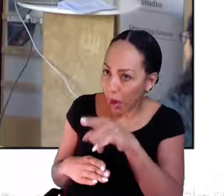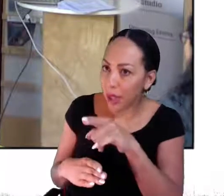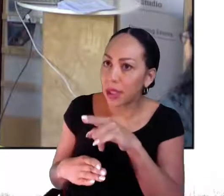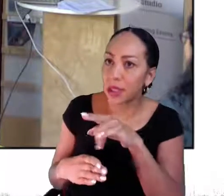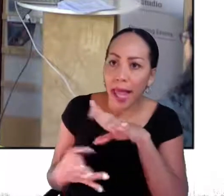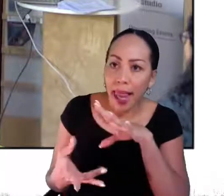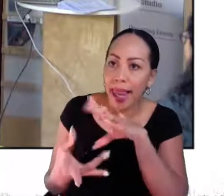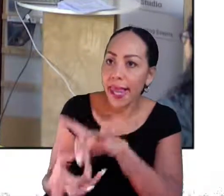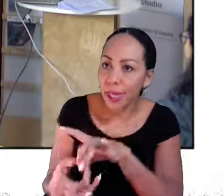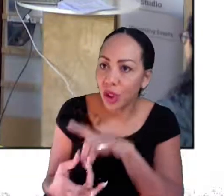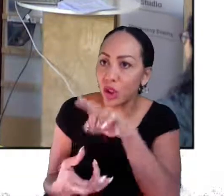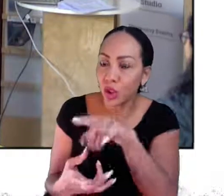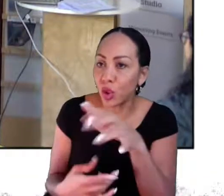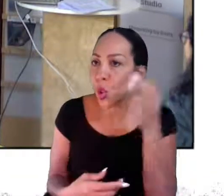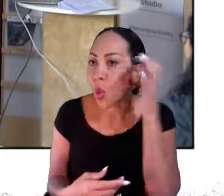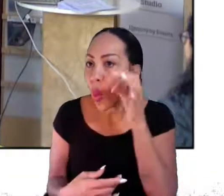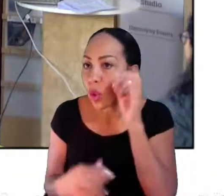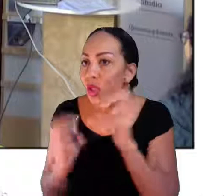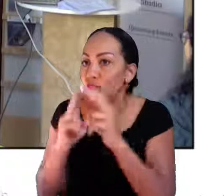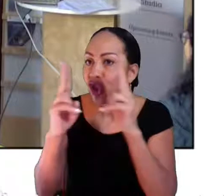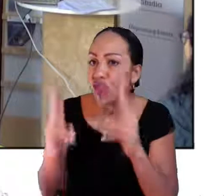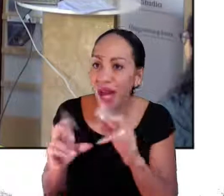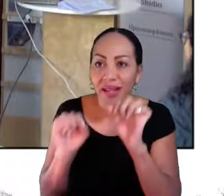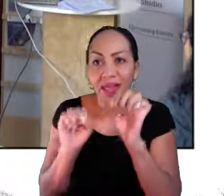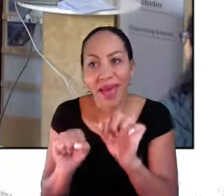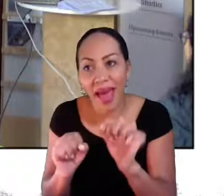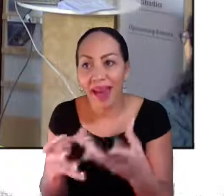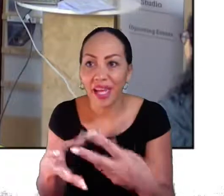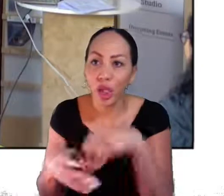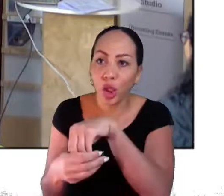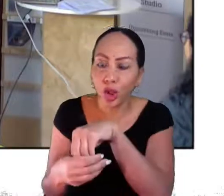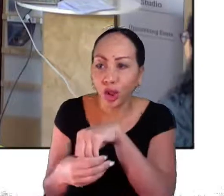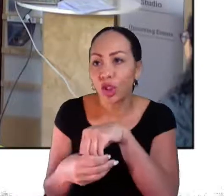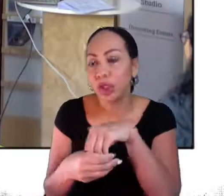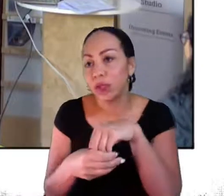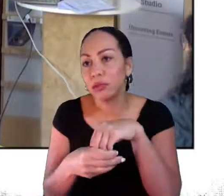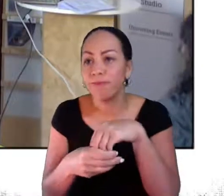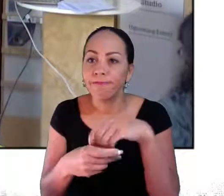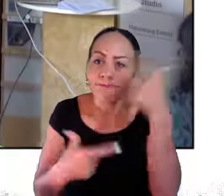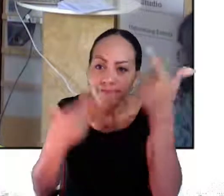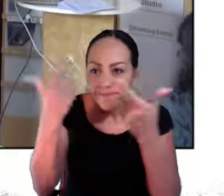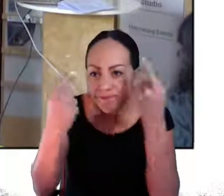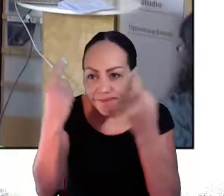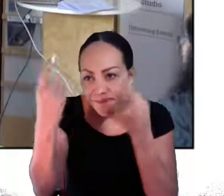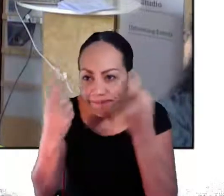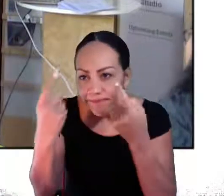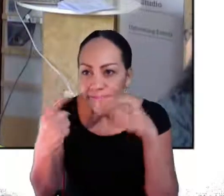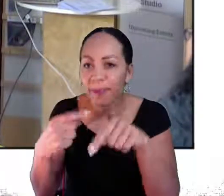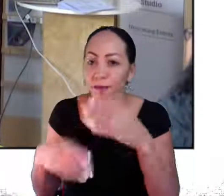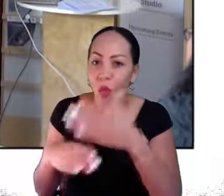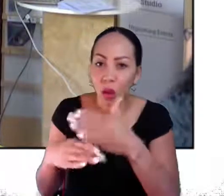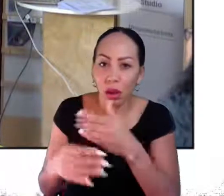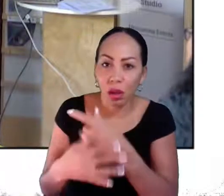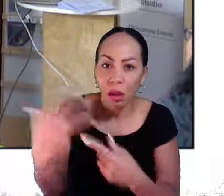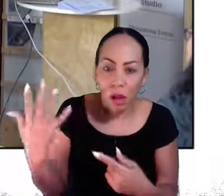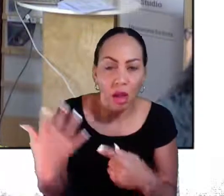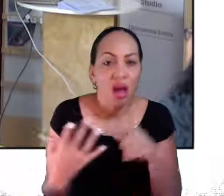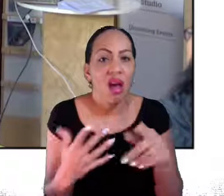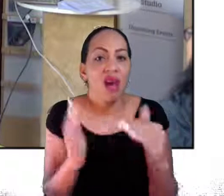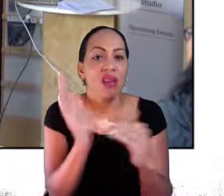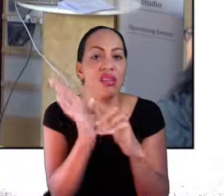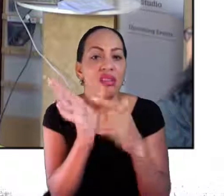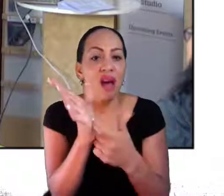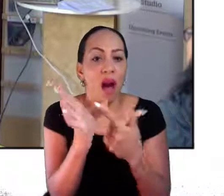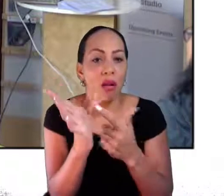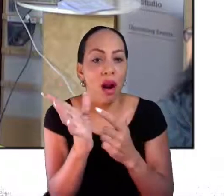Can you tell us a little bit about them? Yes, I can. I have to start any conversation about any of the work that I did here with the wonderful groundwork laid by Zara Ash Harper, who's in the